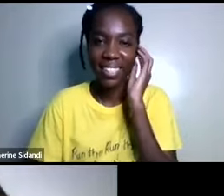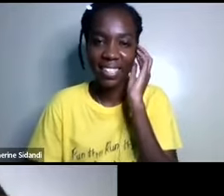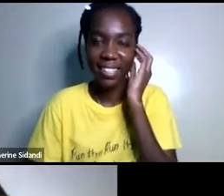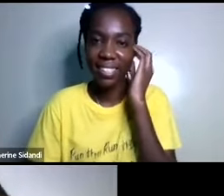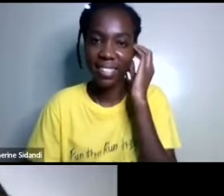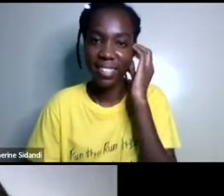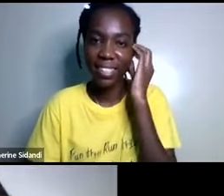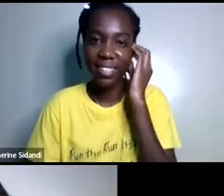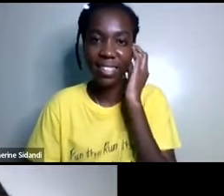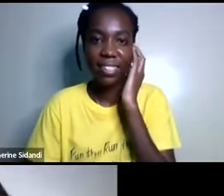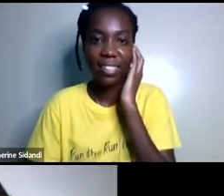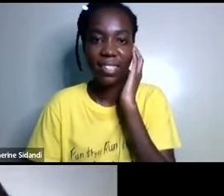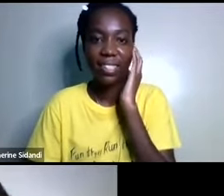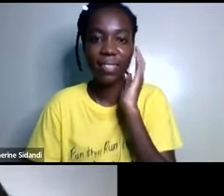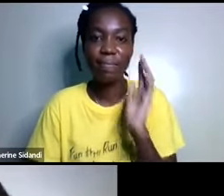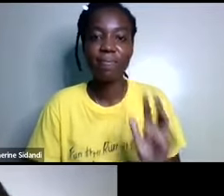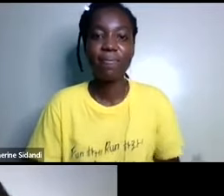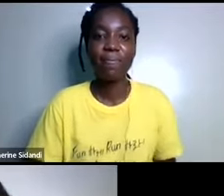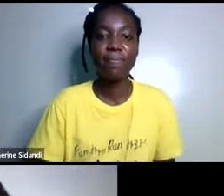Short, Bavi.